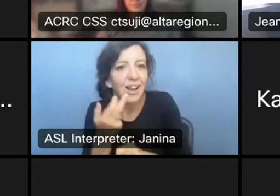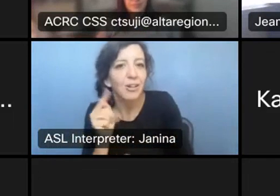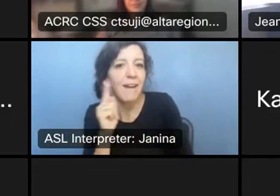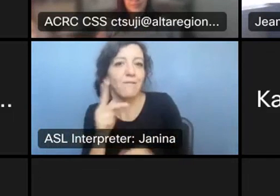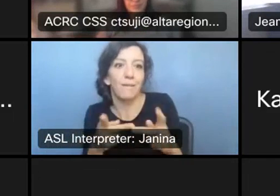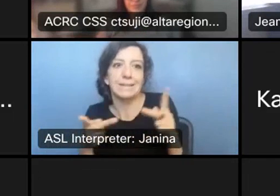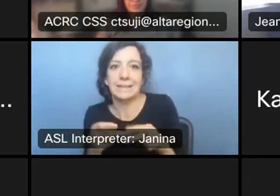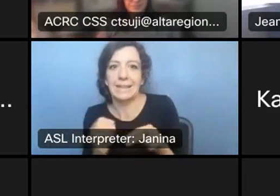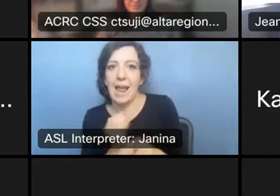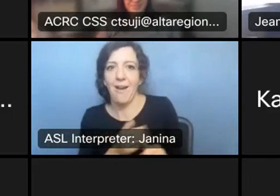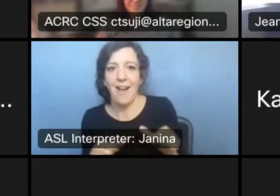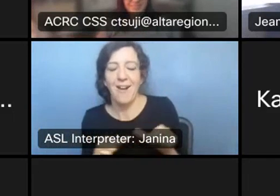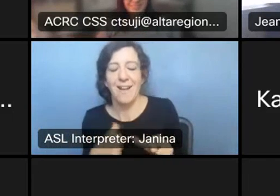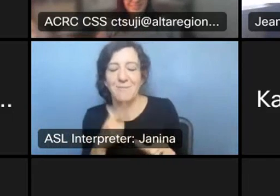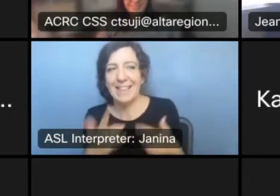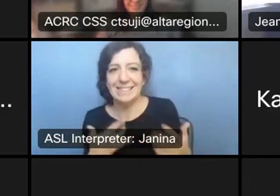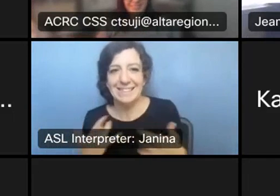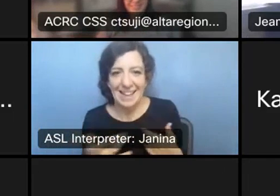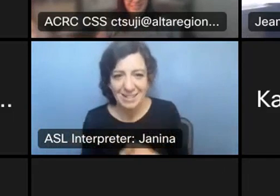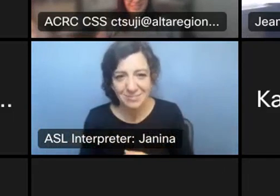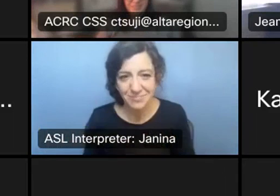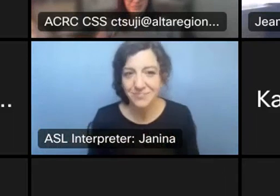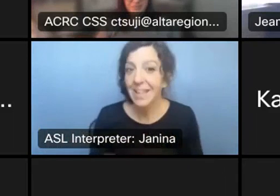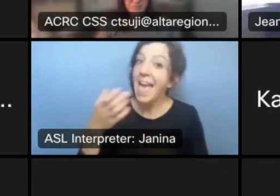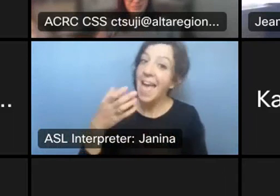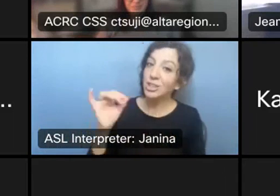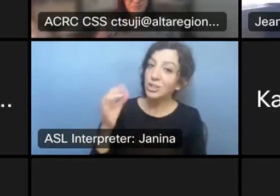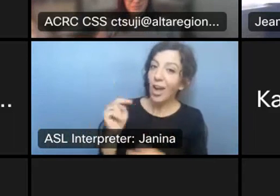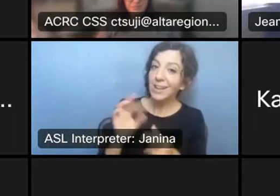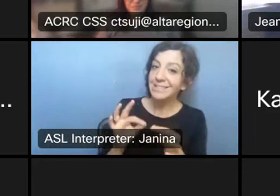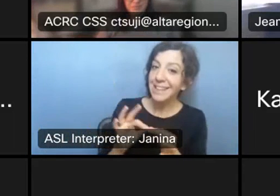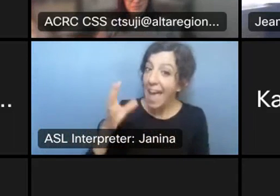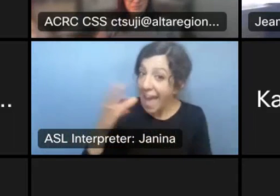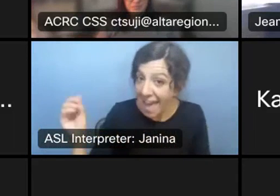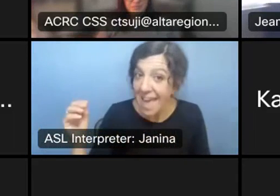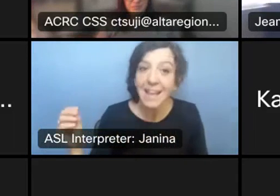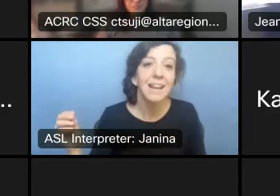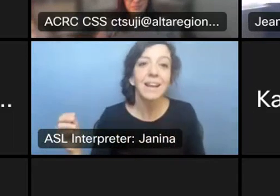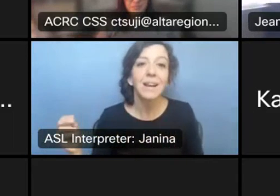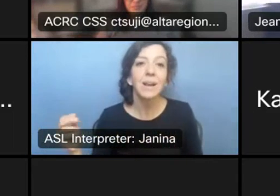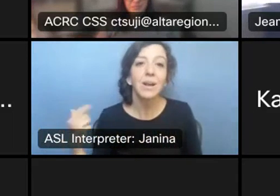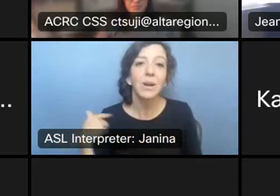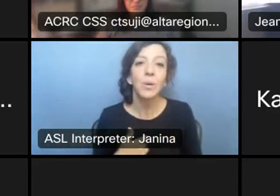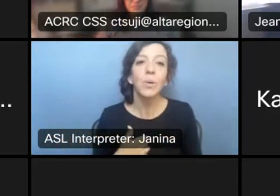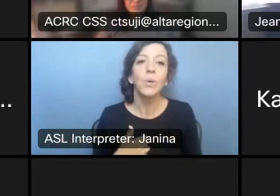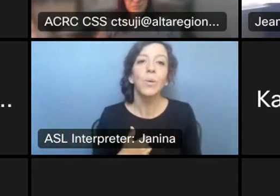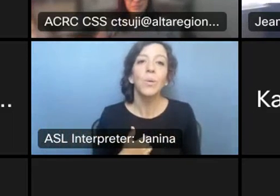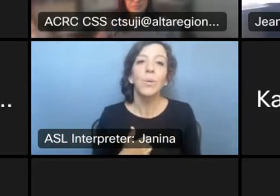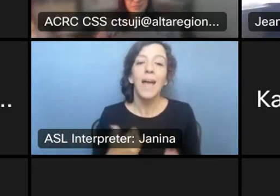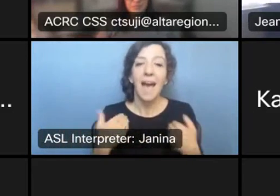So I'm really excited. And with that, we do want to say we are doing a goal that we are going to do